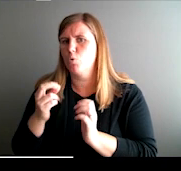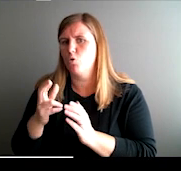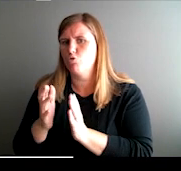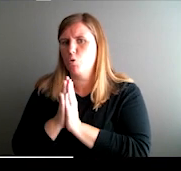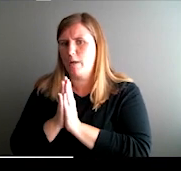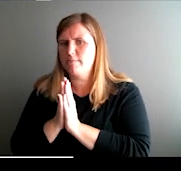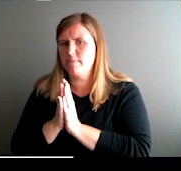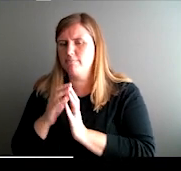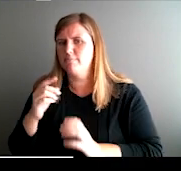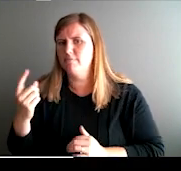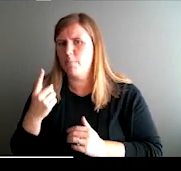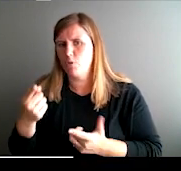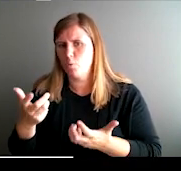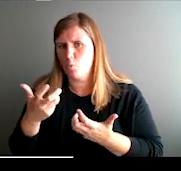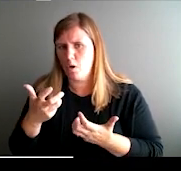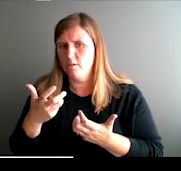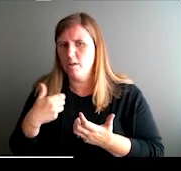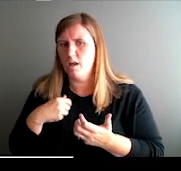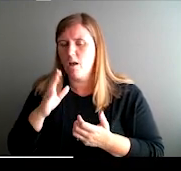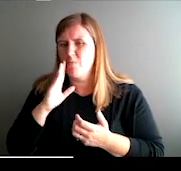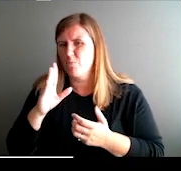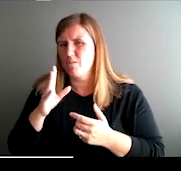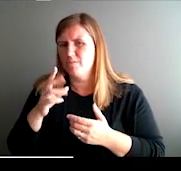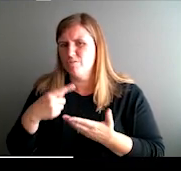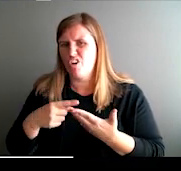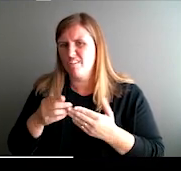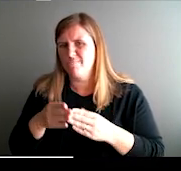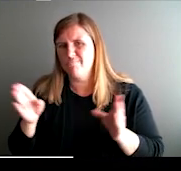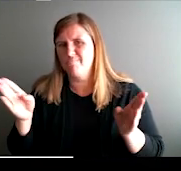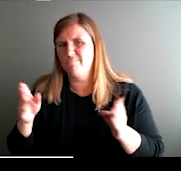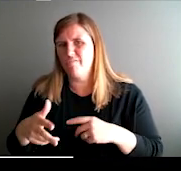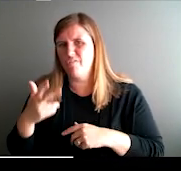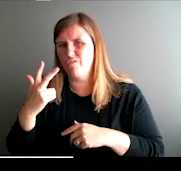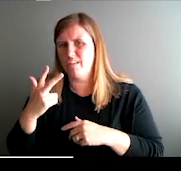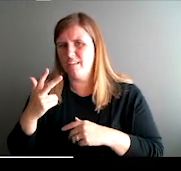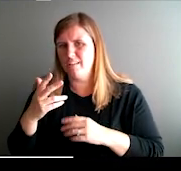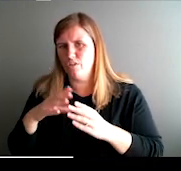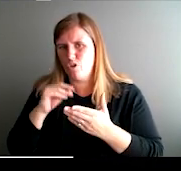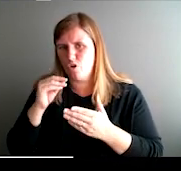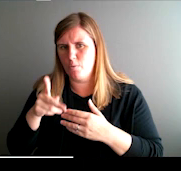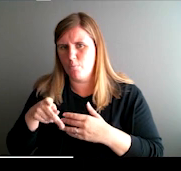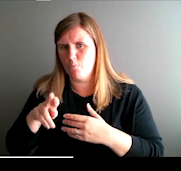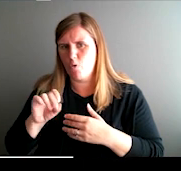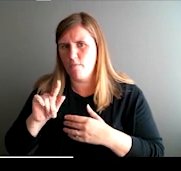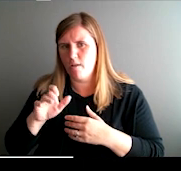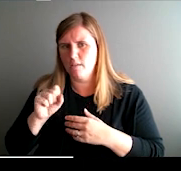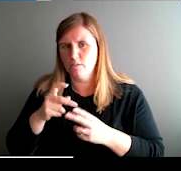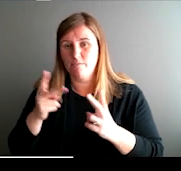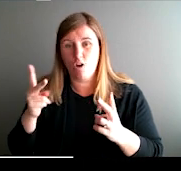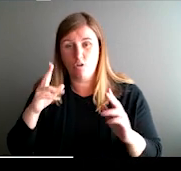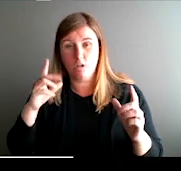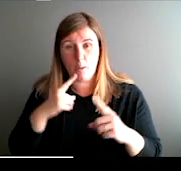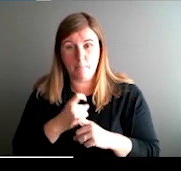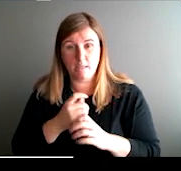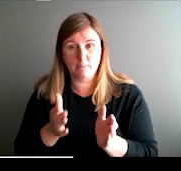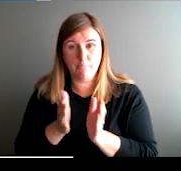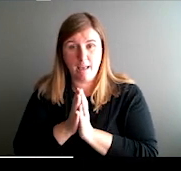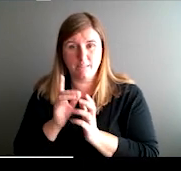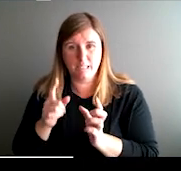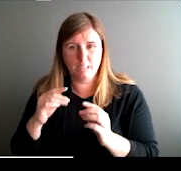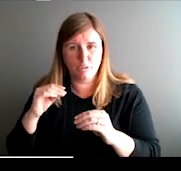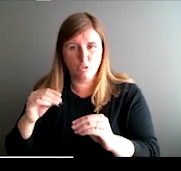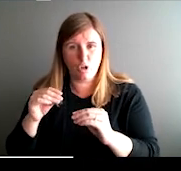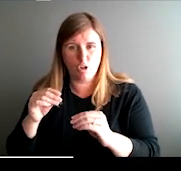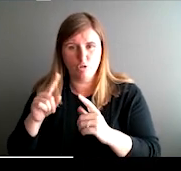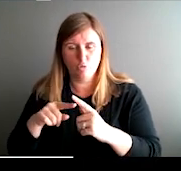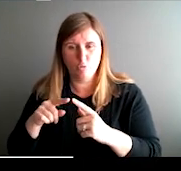request something that you want. And we're going to talk about this across all three learner profiles, because there are very complex mands that may need to be taught